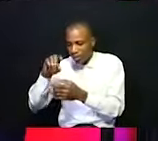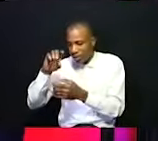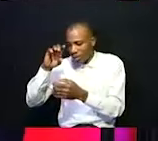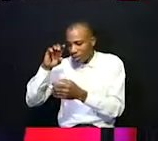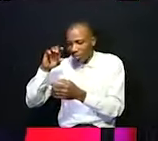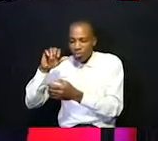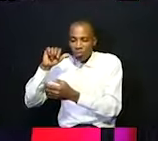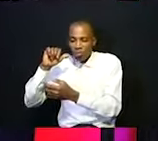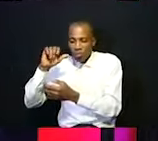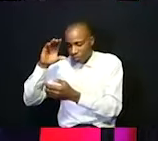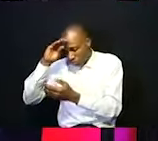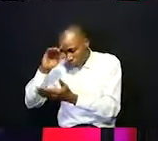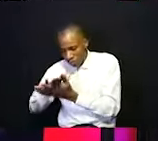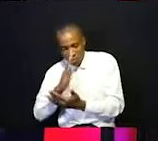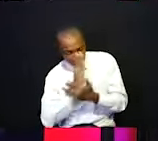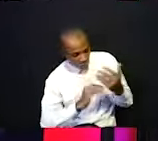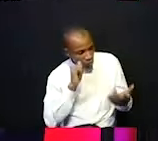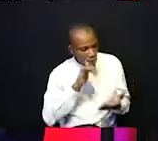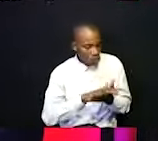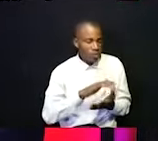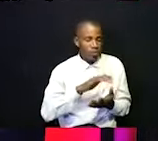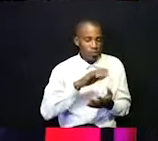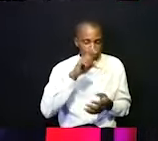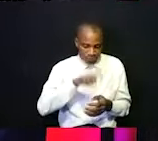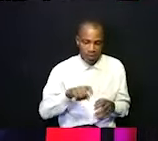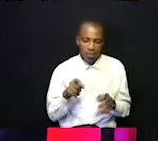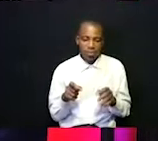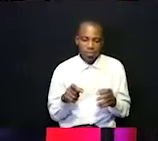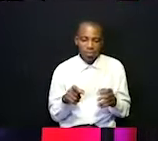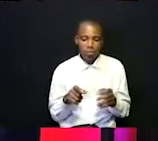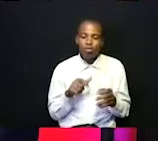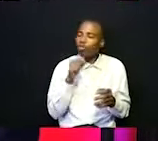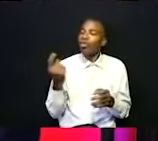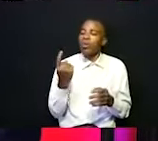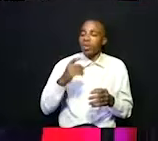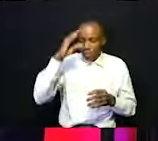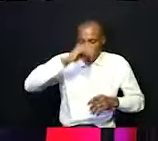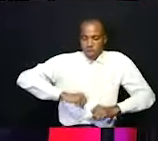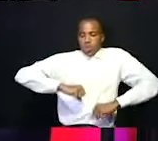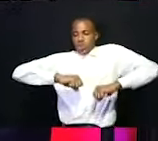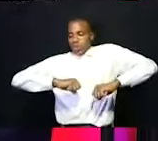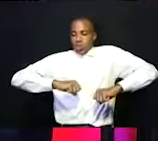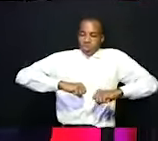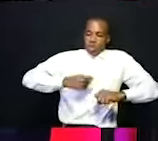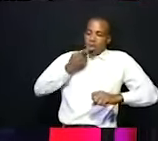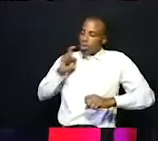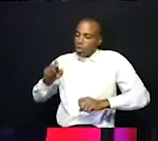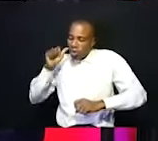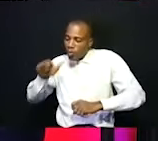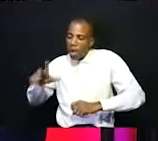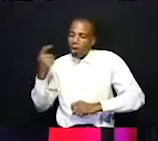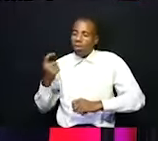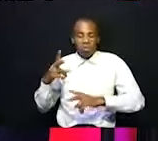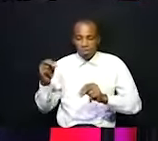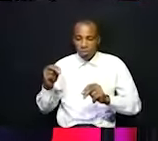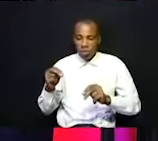good ideas coming from the wives. Mpesa mikire se ensese oba no ekasa nemum esese afenu no nyina wo